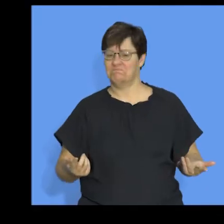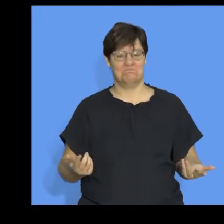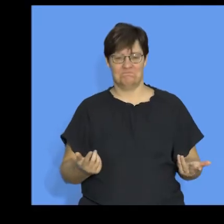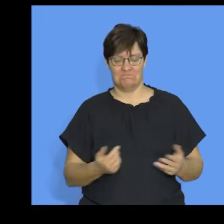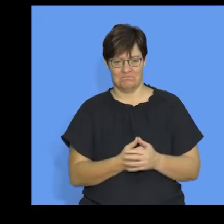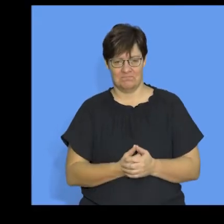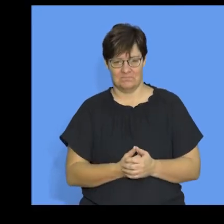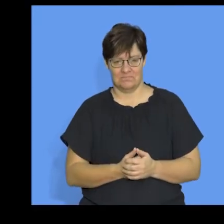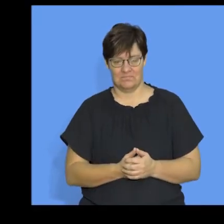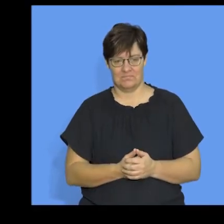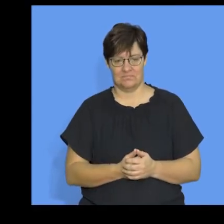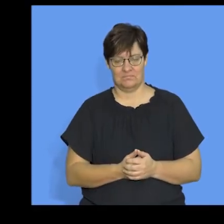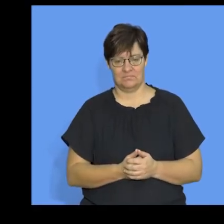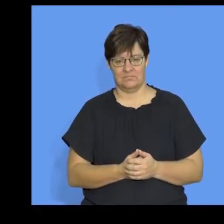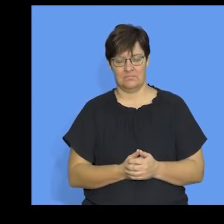Right.